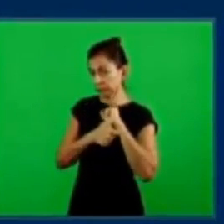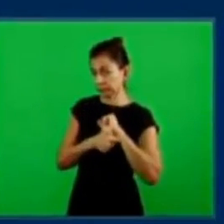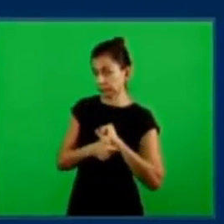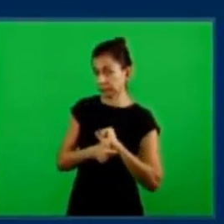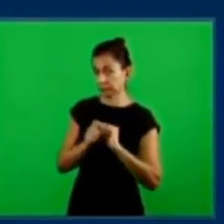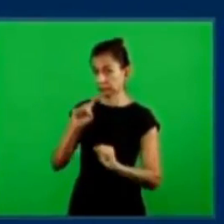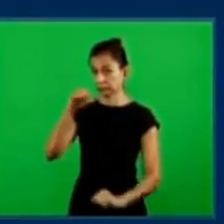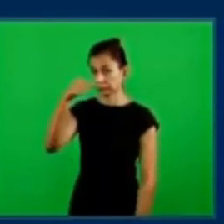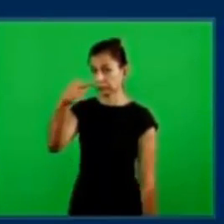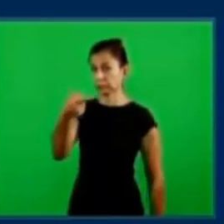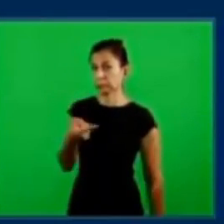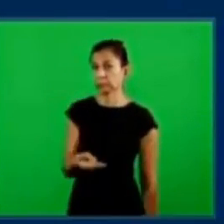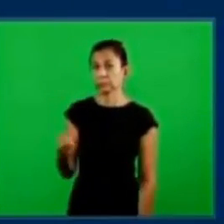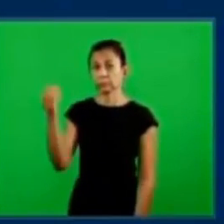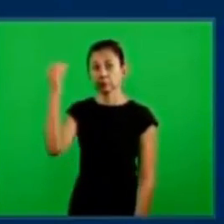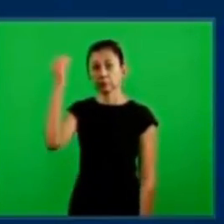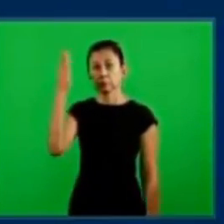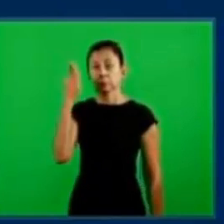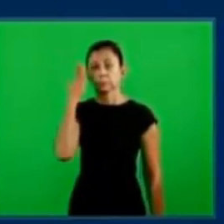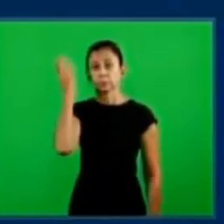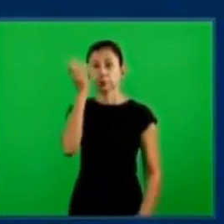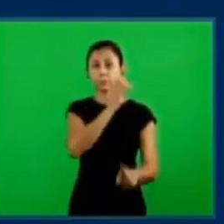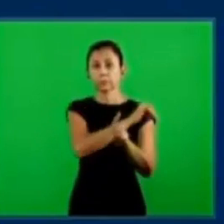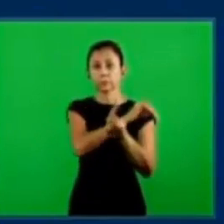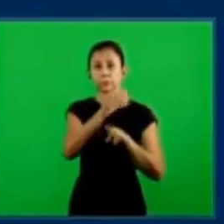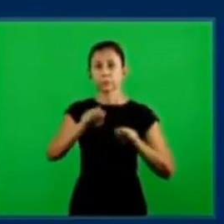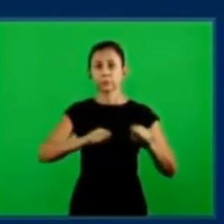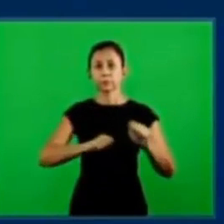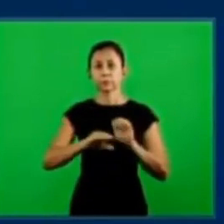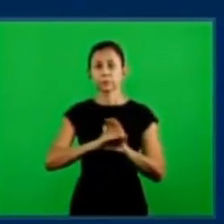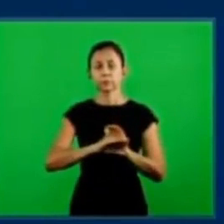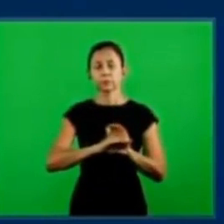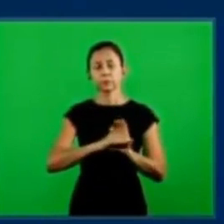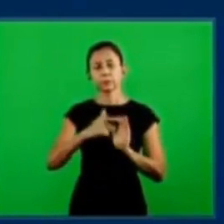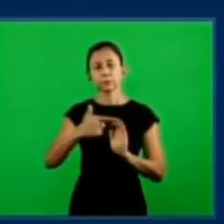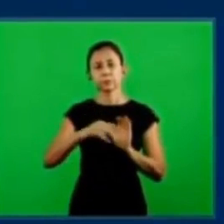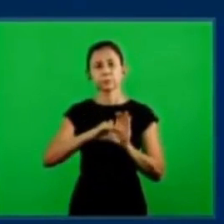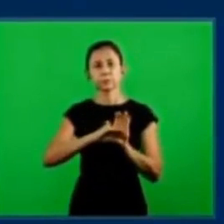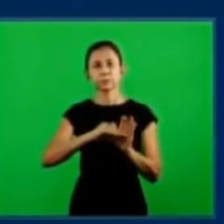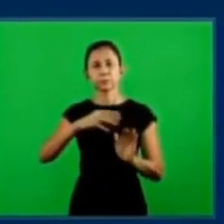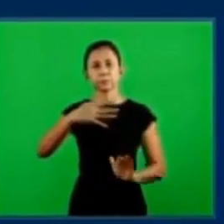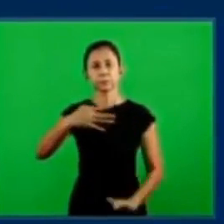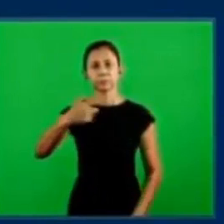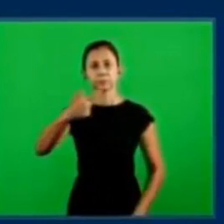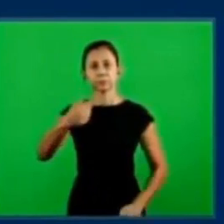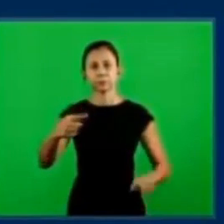will be revealed prophetically in Acts 2:42.